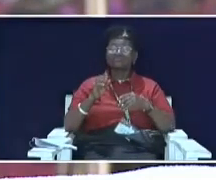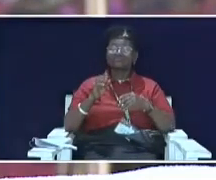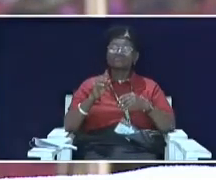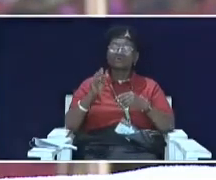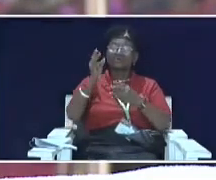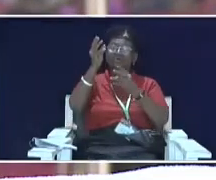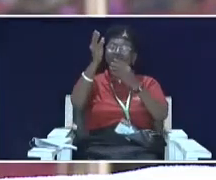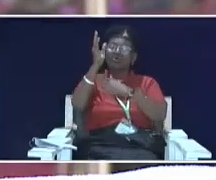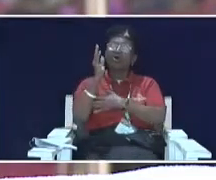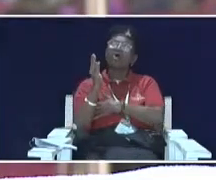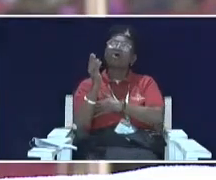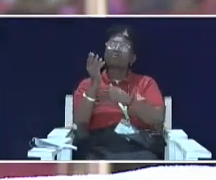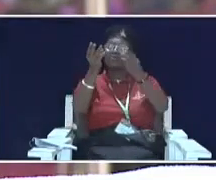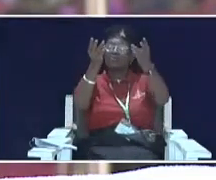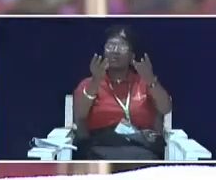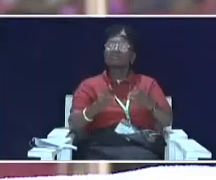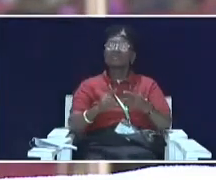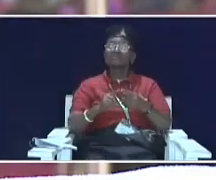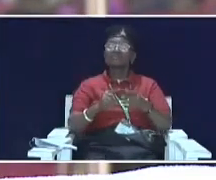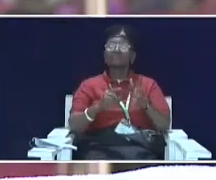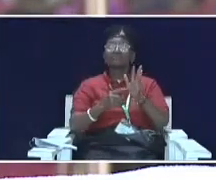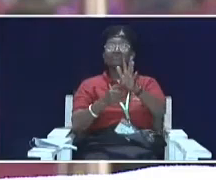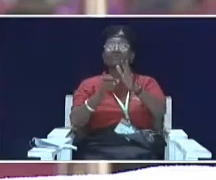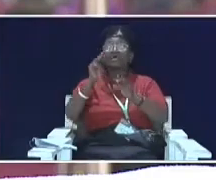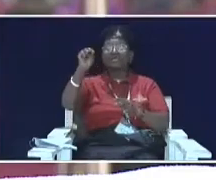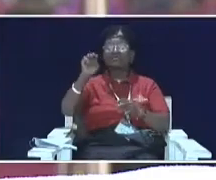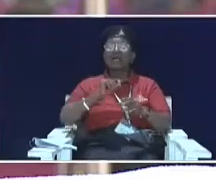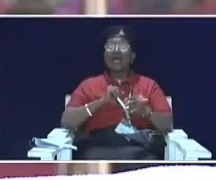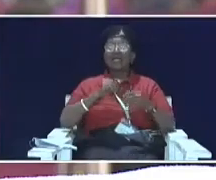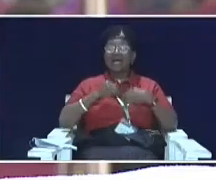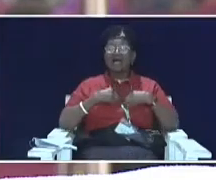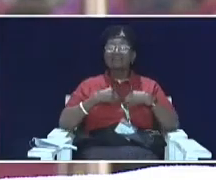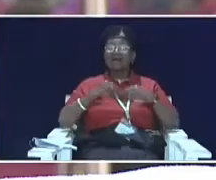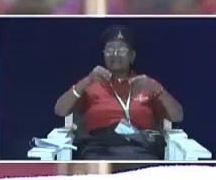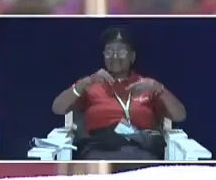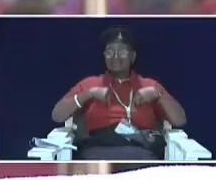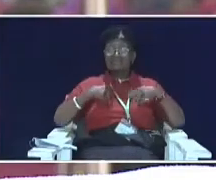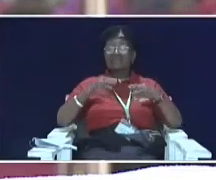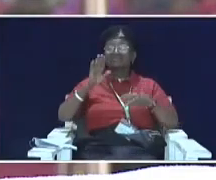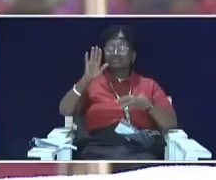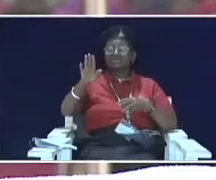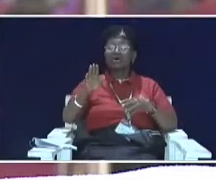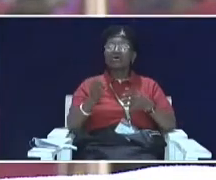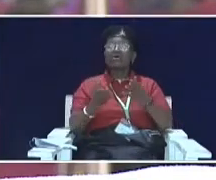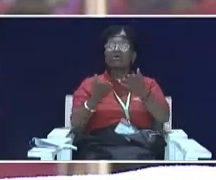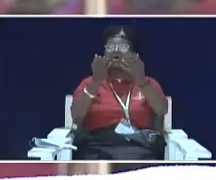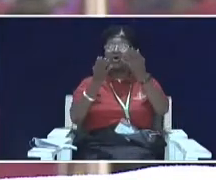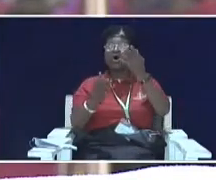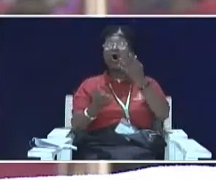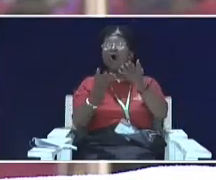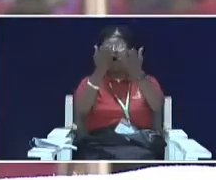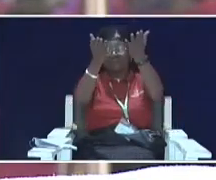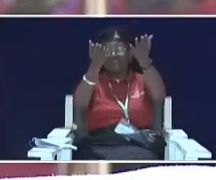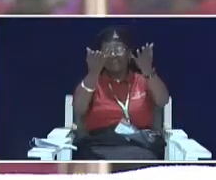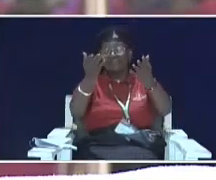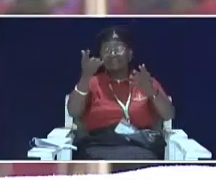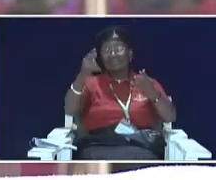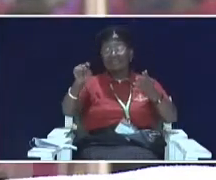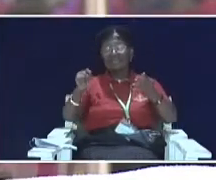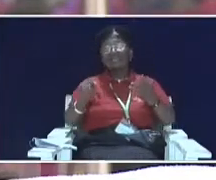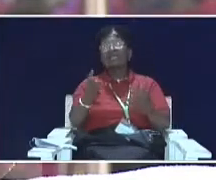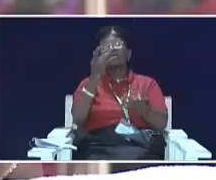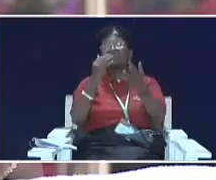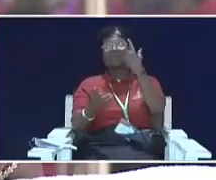God wanted to show him, I've accepted your prayer, I've accepted you. The fire came down from